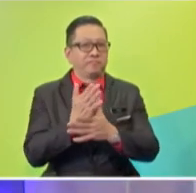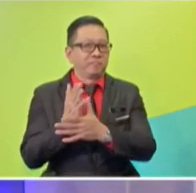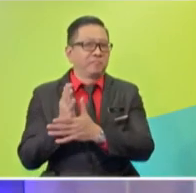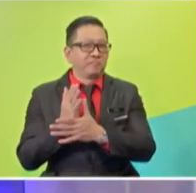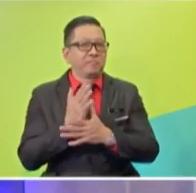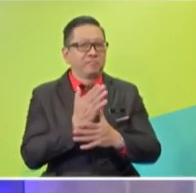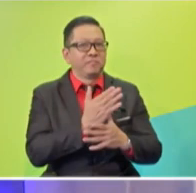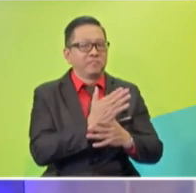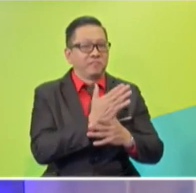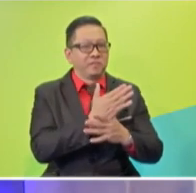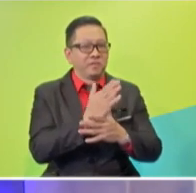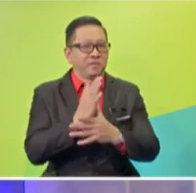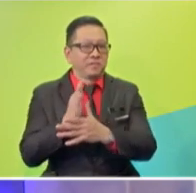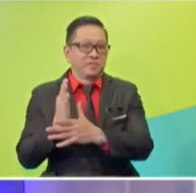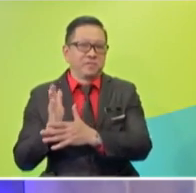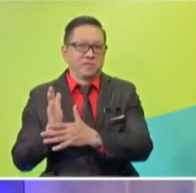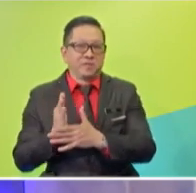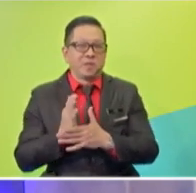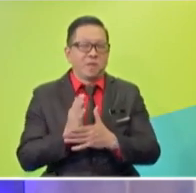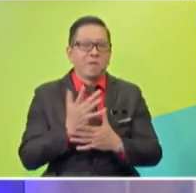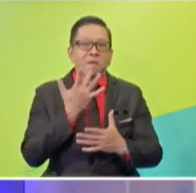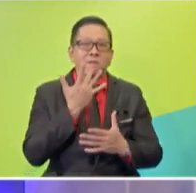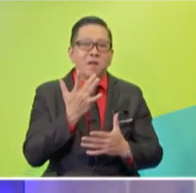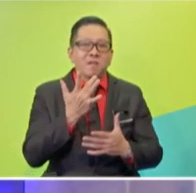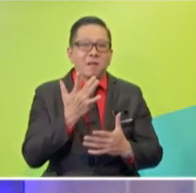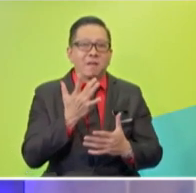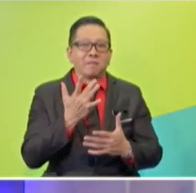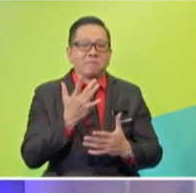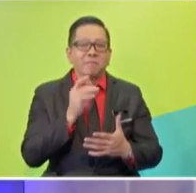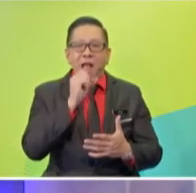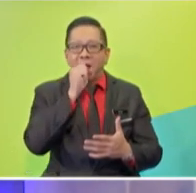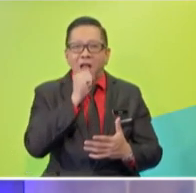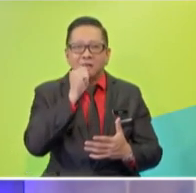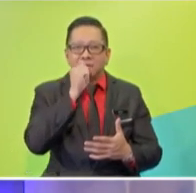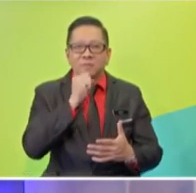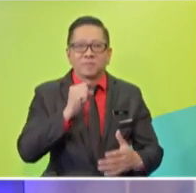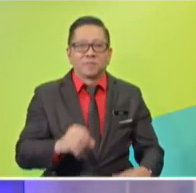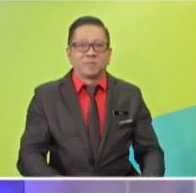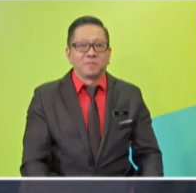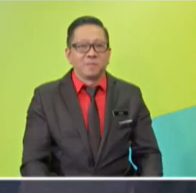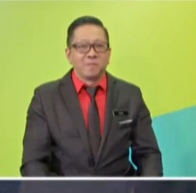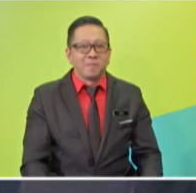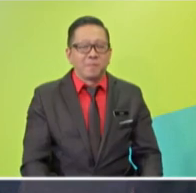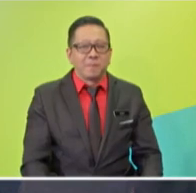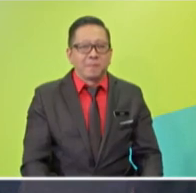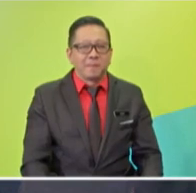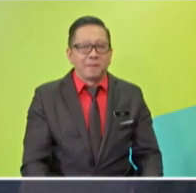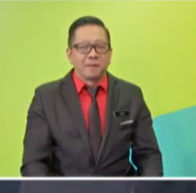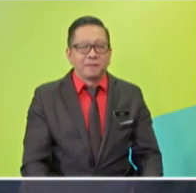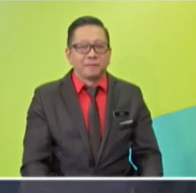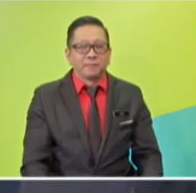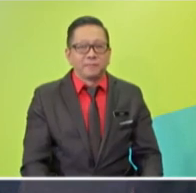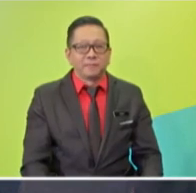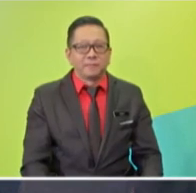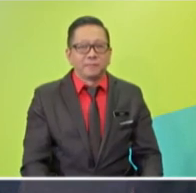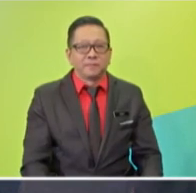your favorite flavor of ice cream. So let's start with Miss Shafika. Oh, what's me your first. Favorite? Yeah. Okay.